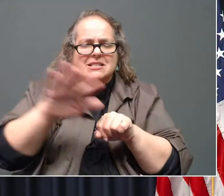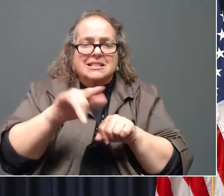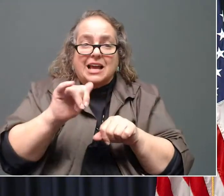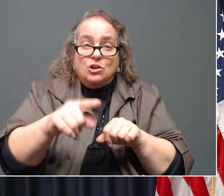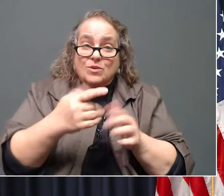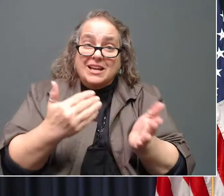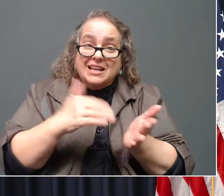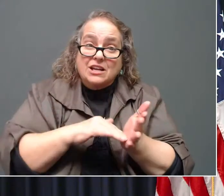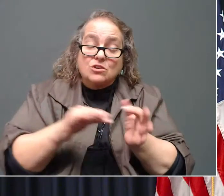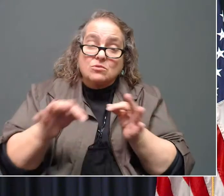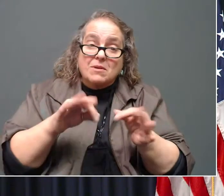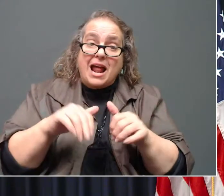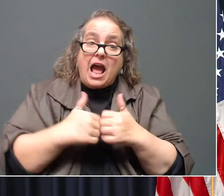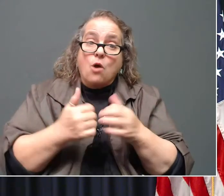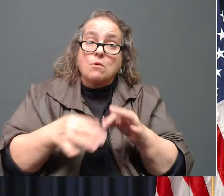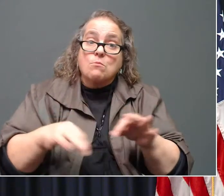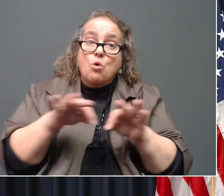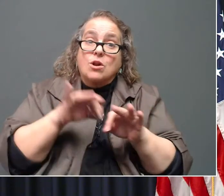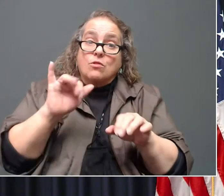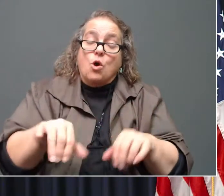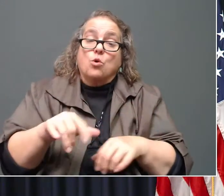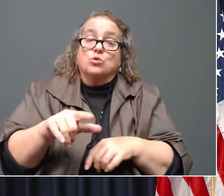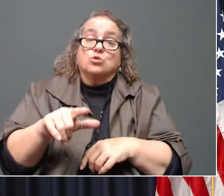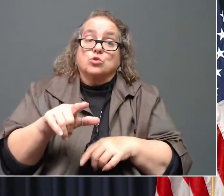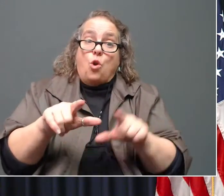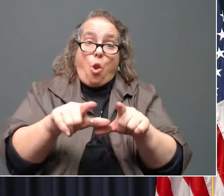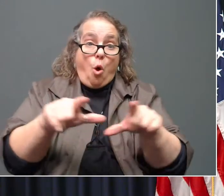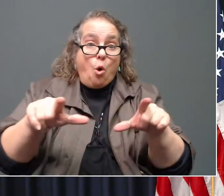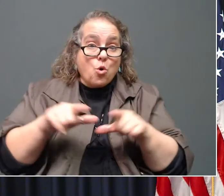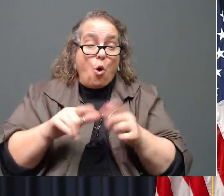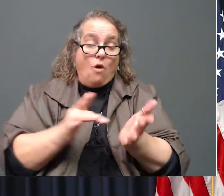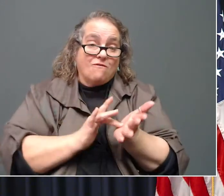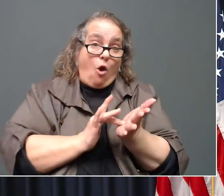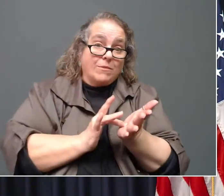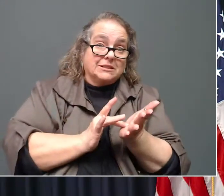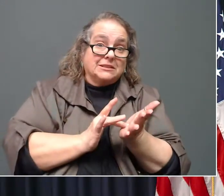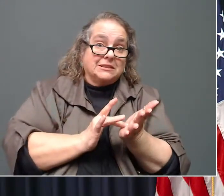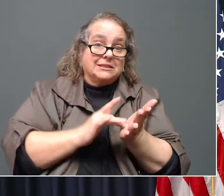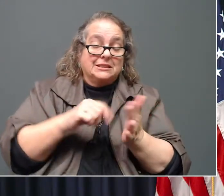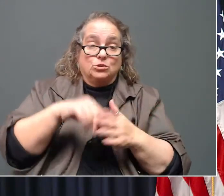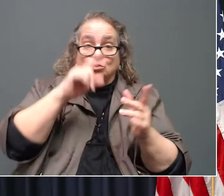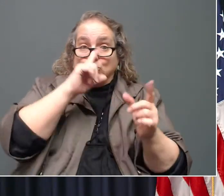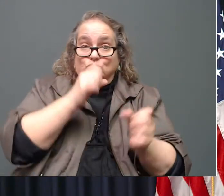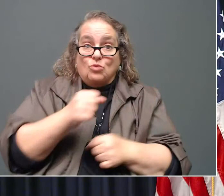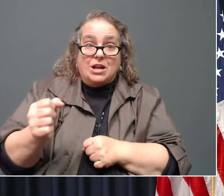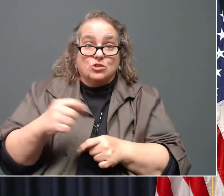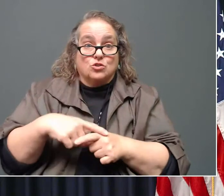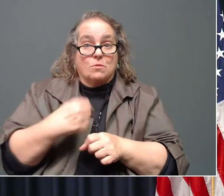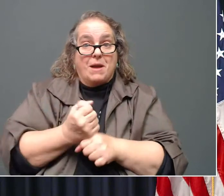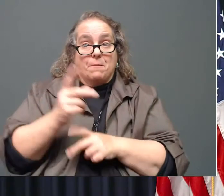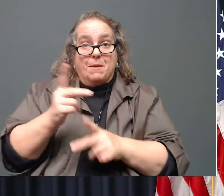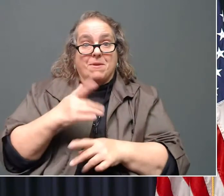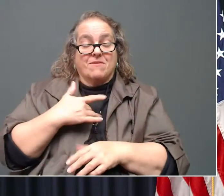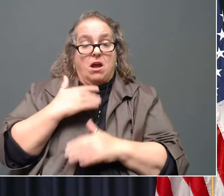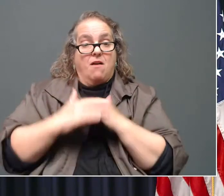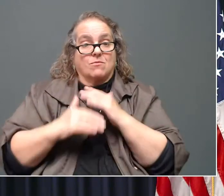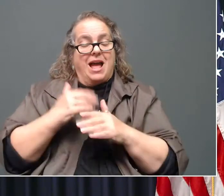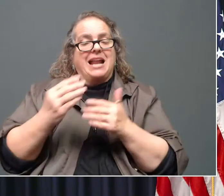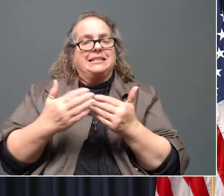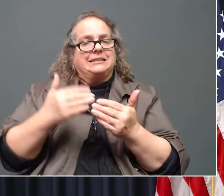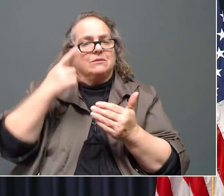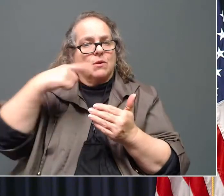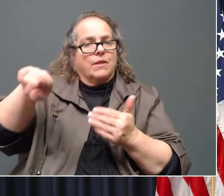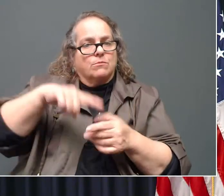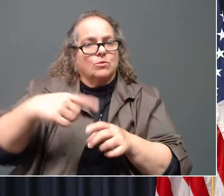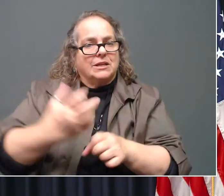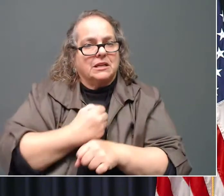local pharmacies are going to be in the strategy to make those people feel comfortable and to make it easy for them to get the vaccine?